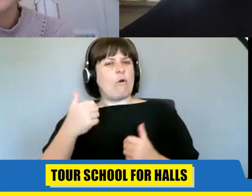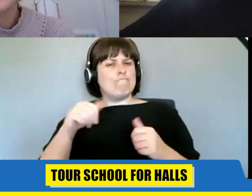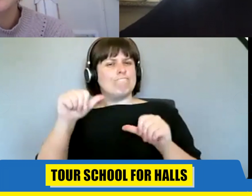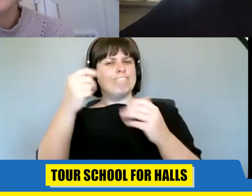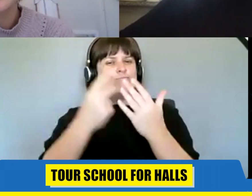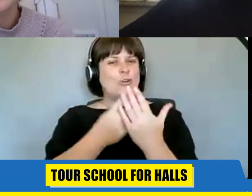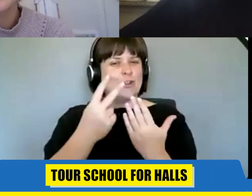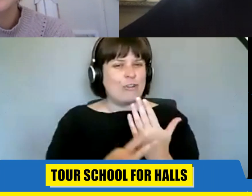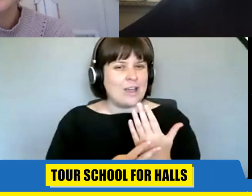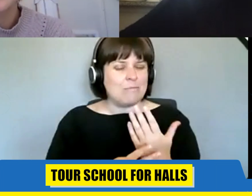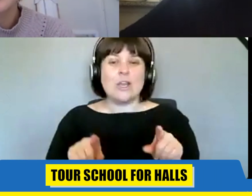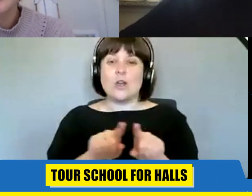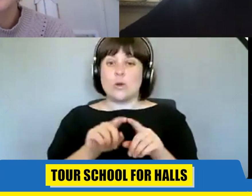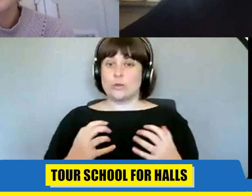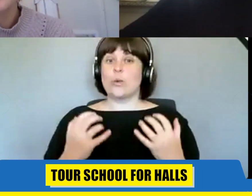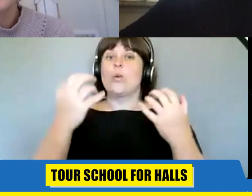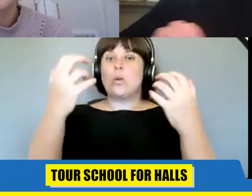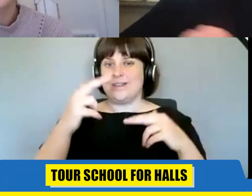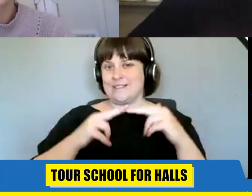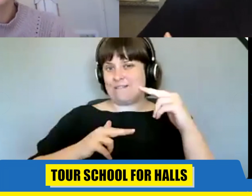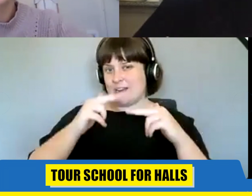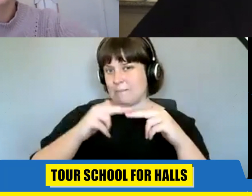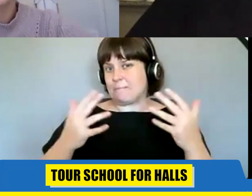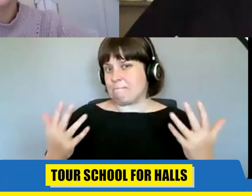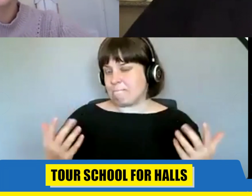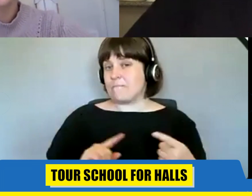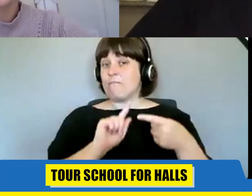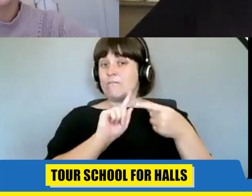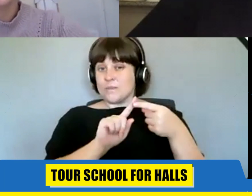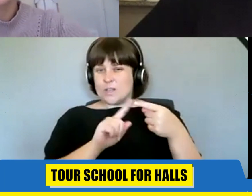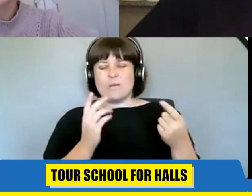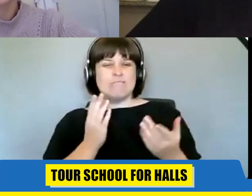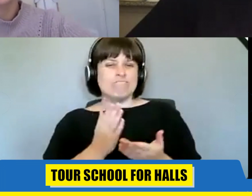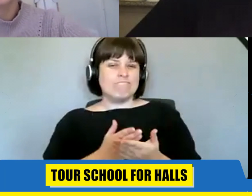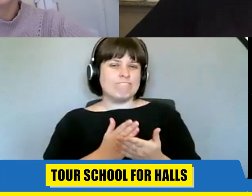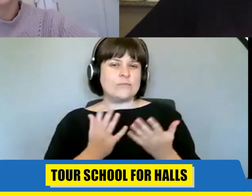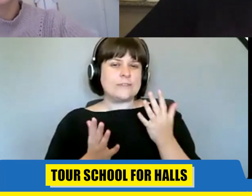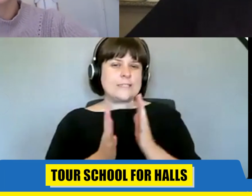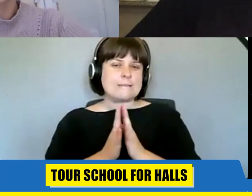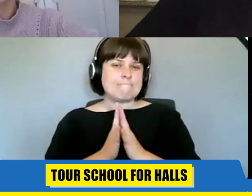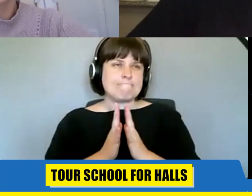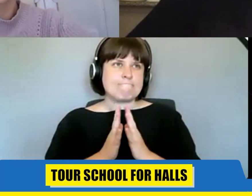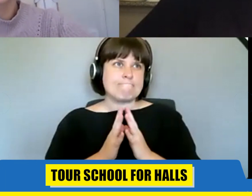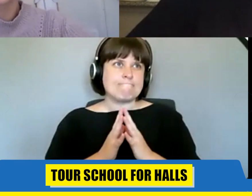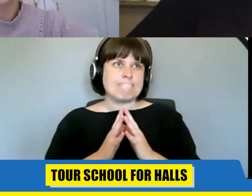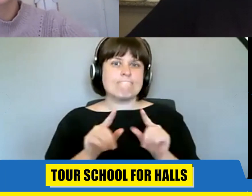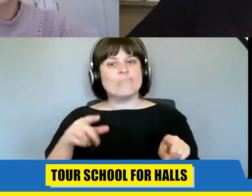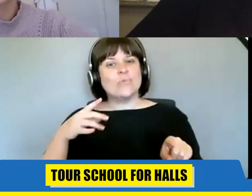programming and audience development. The first one is really that you need